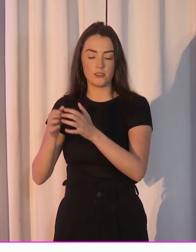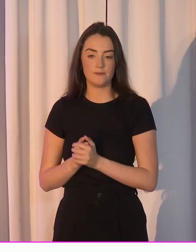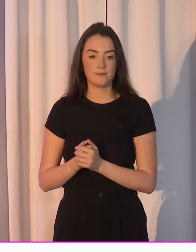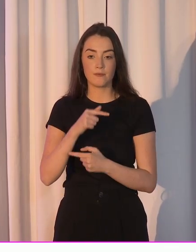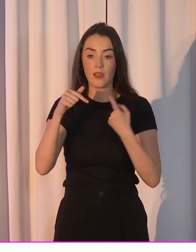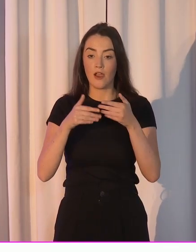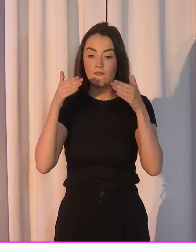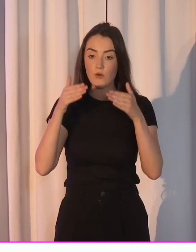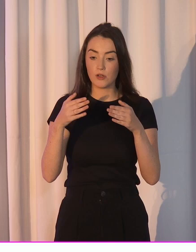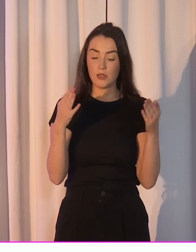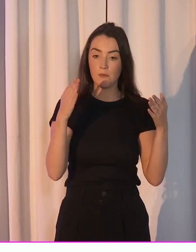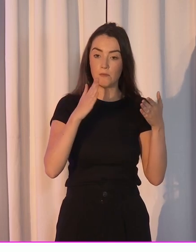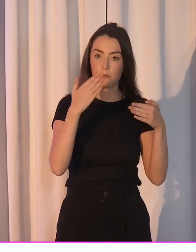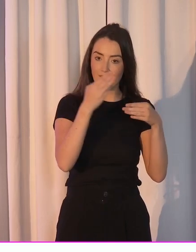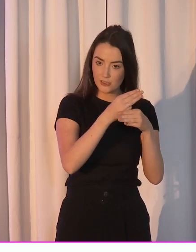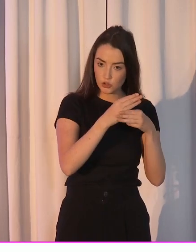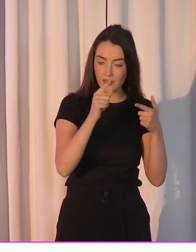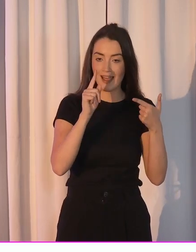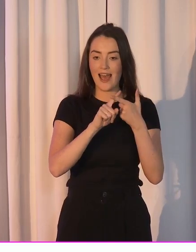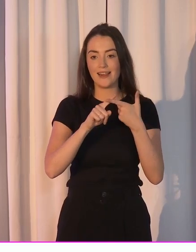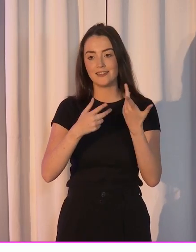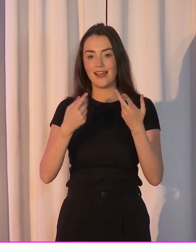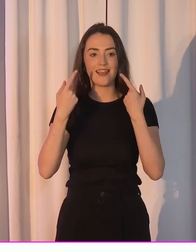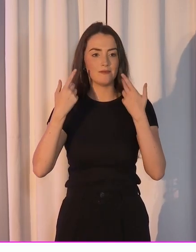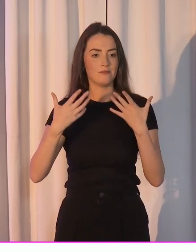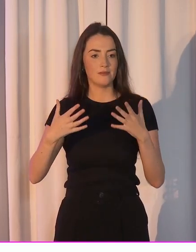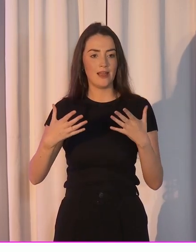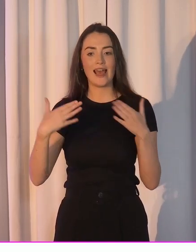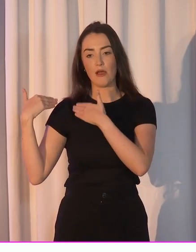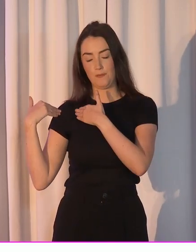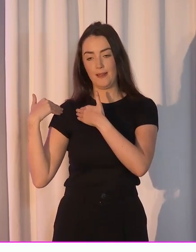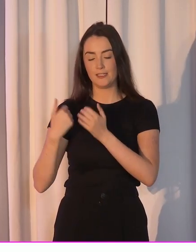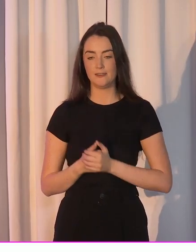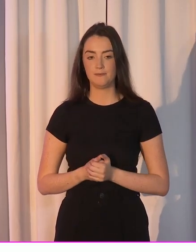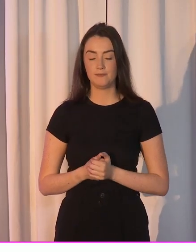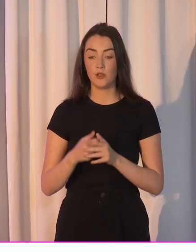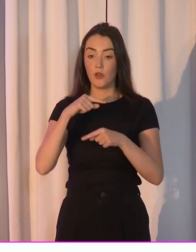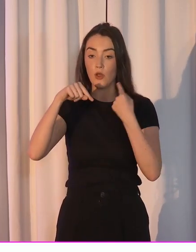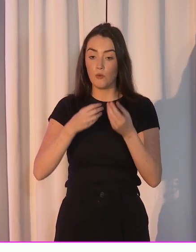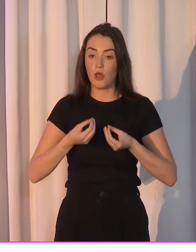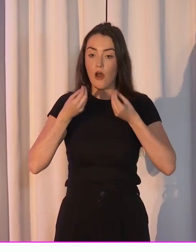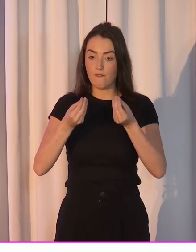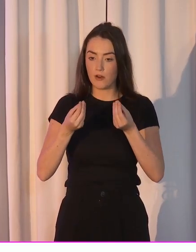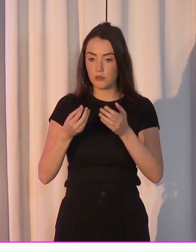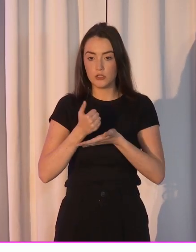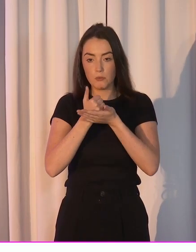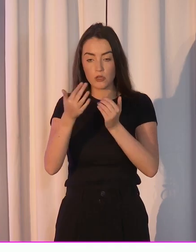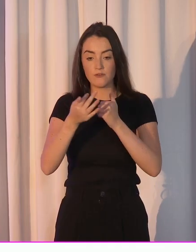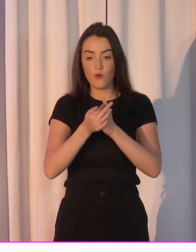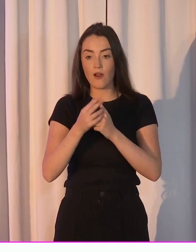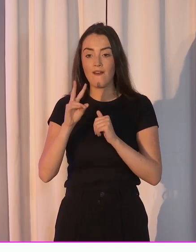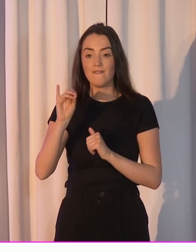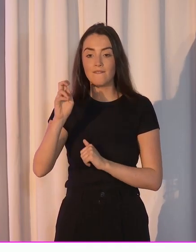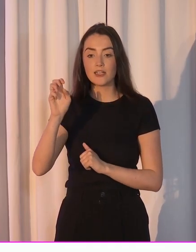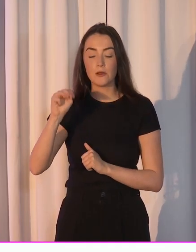on prevention and accountability. So while also offering essential supports for victims and survivors through